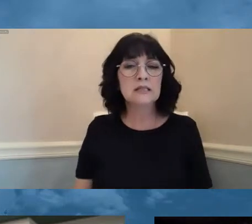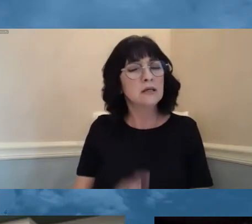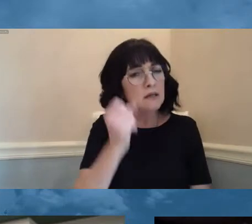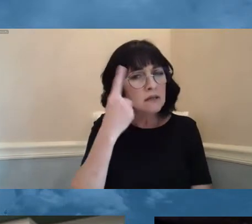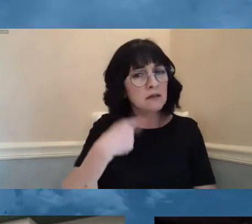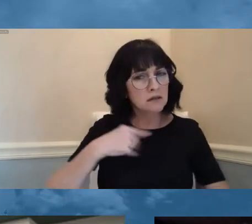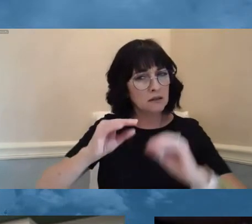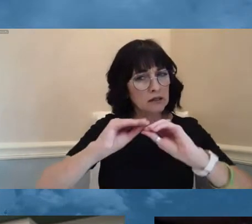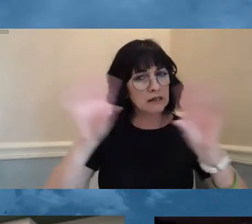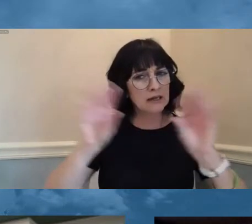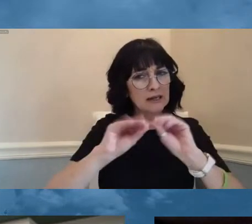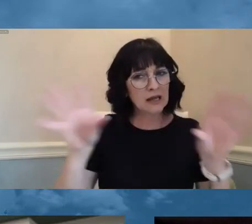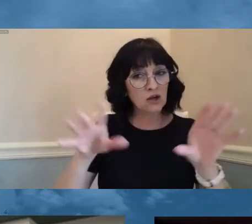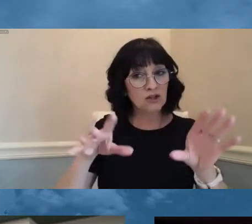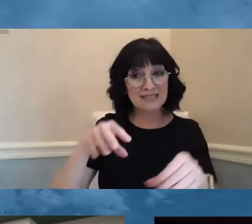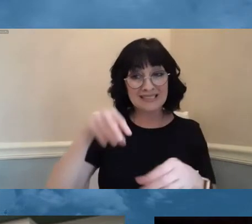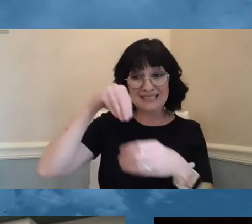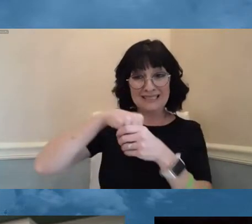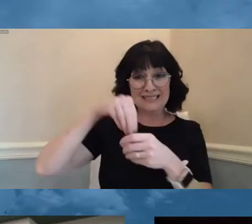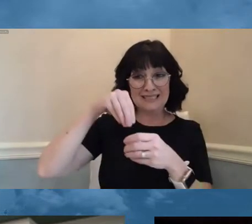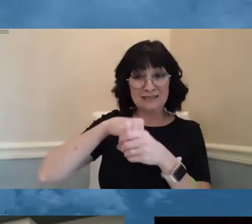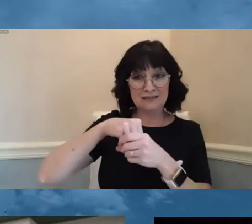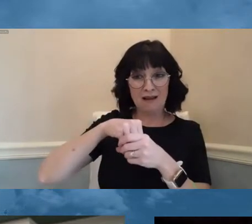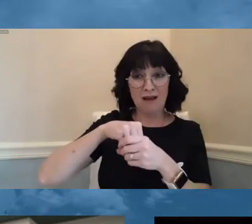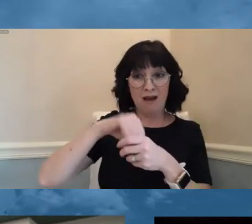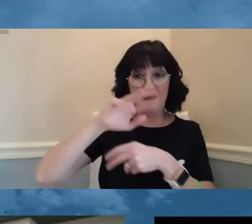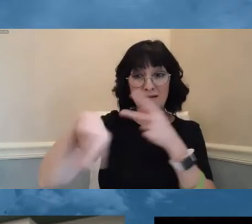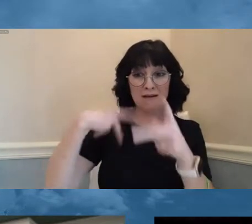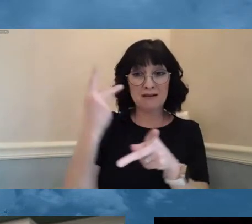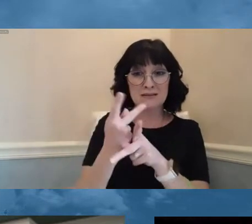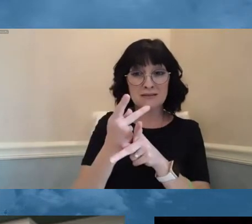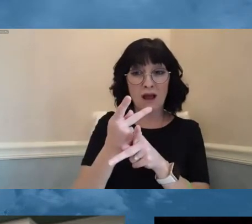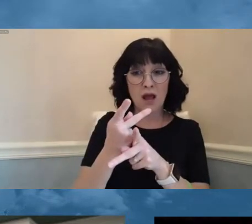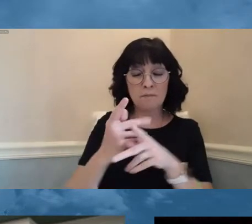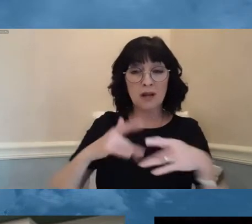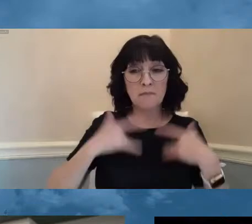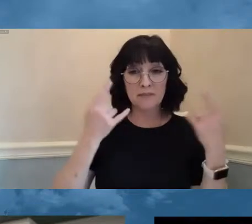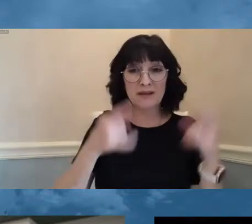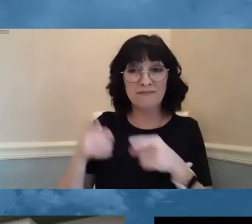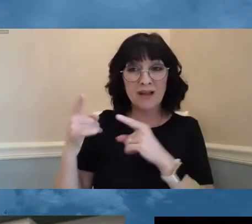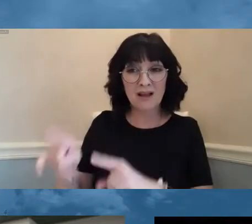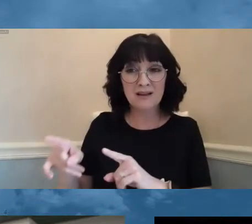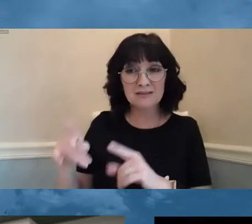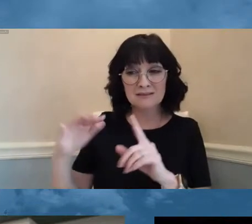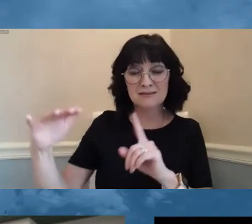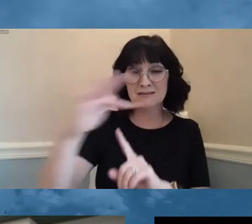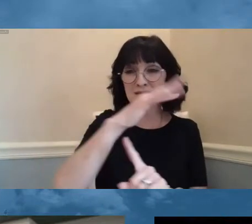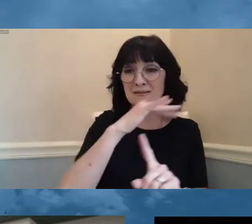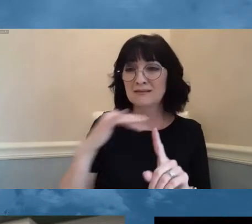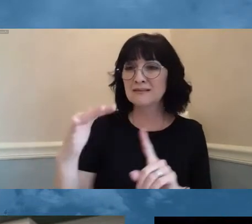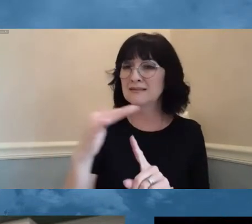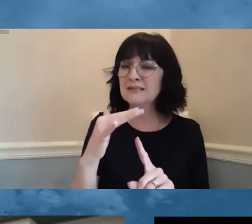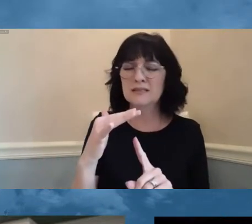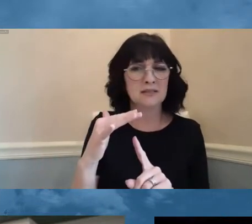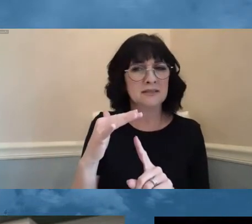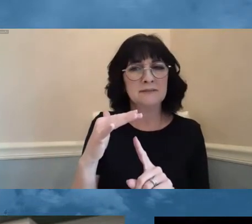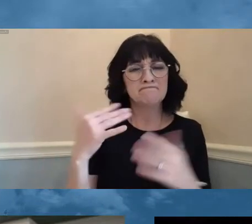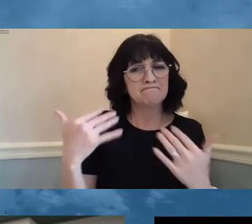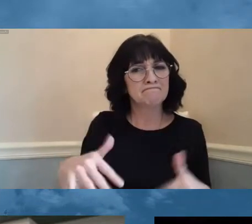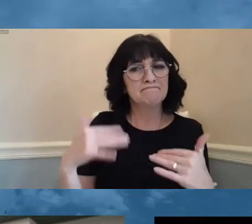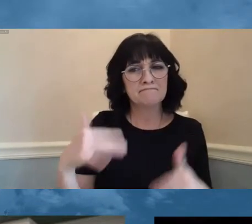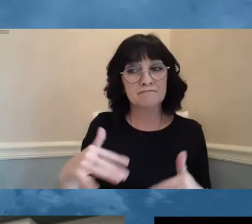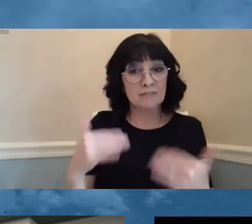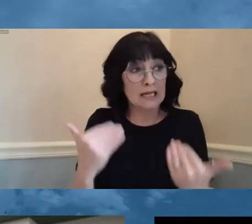environments there's just a greater risk of transmission. We know that. So we need to figure ways. We're getting now to the warmer